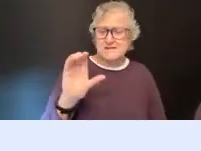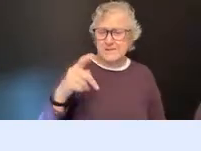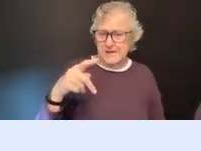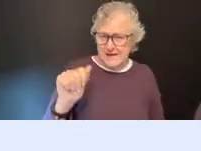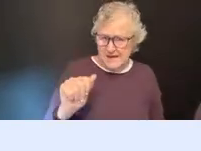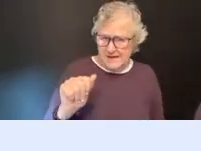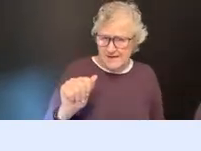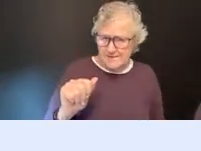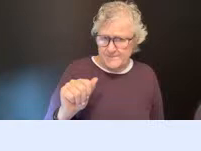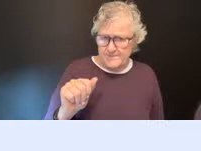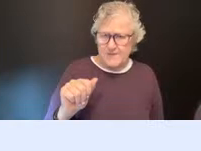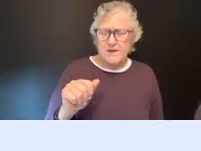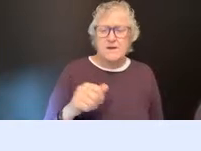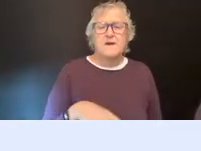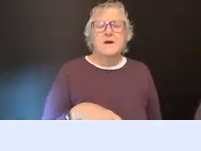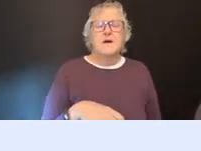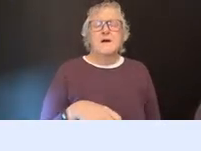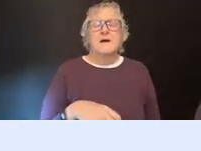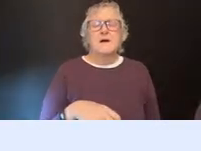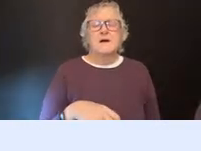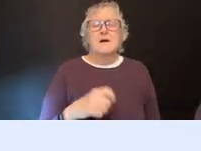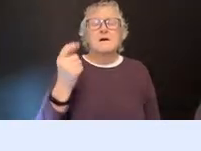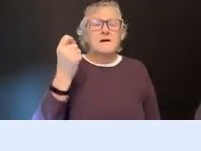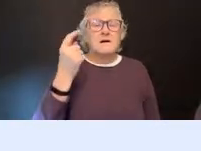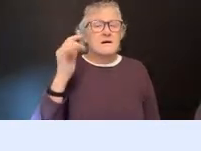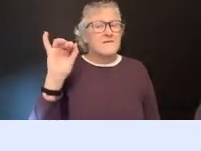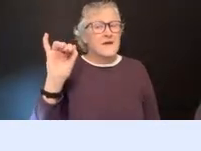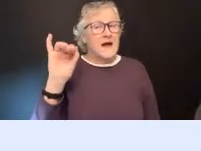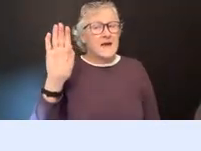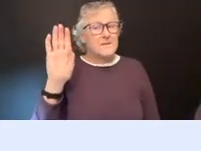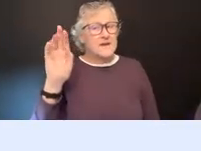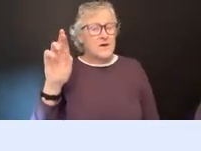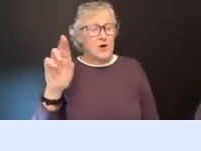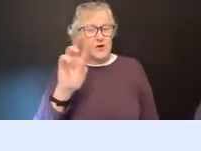The IBR's $6